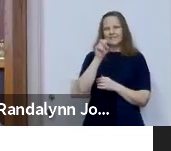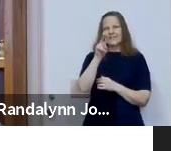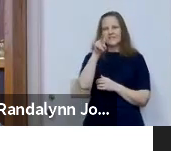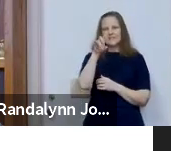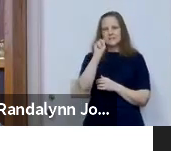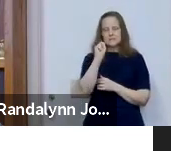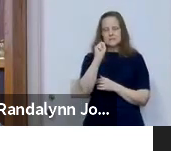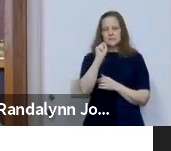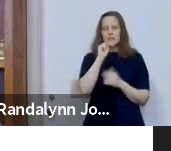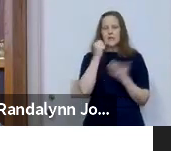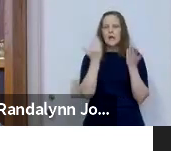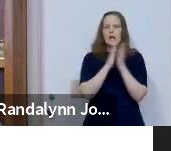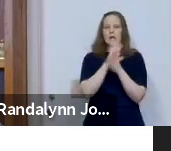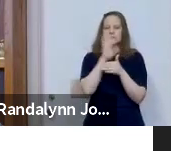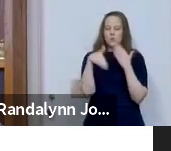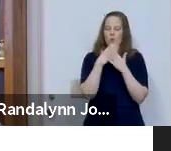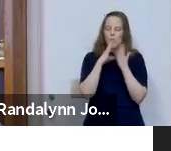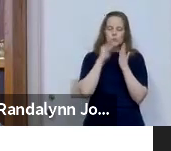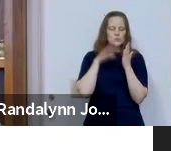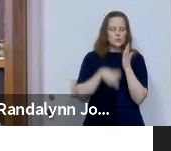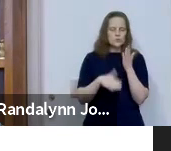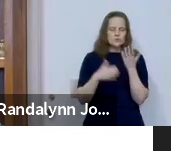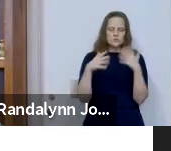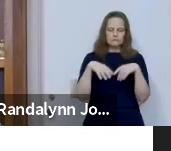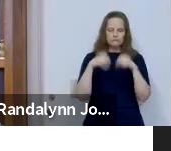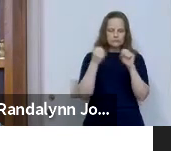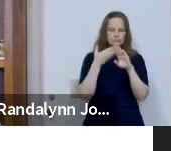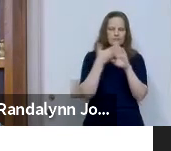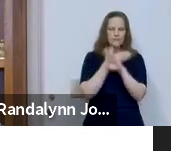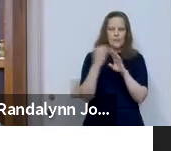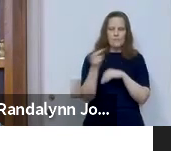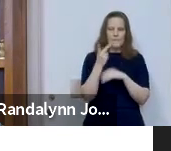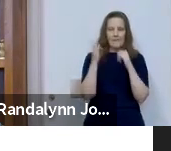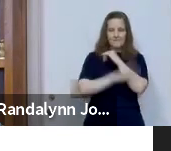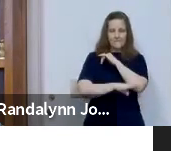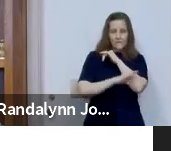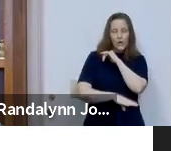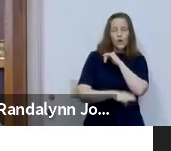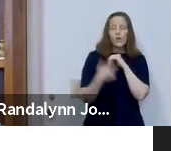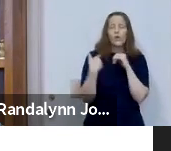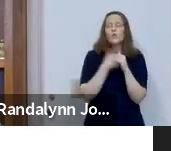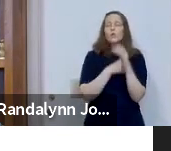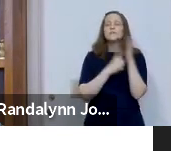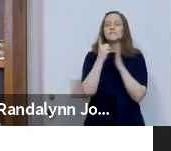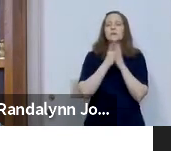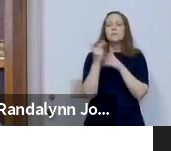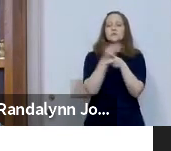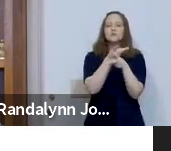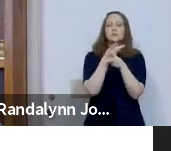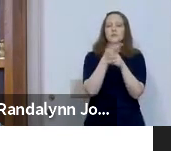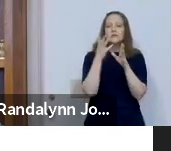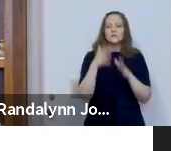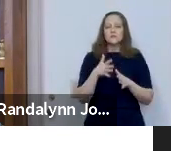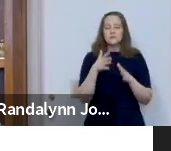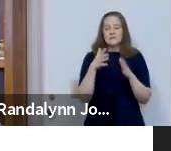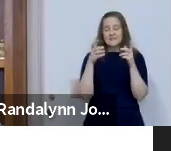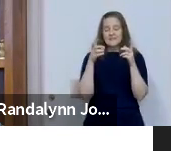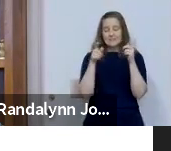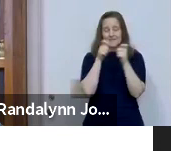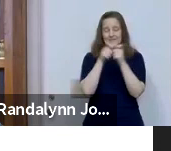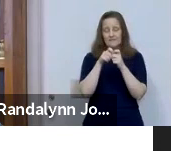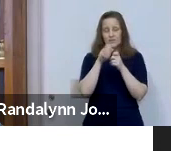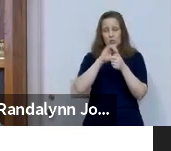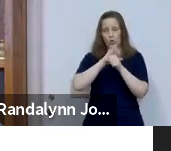students take that before returning this fall. We are in the process of developing supervisor-specific COVID training in the future.